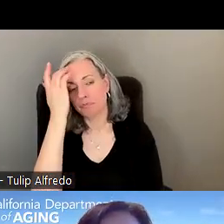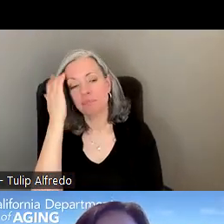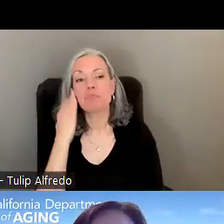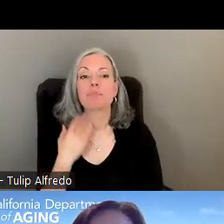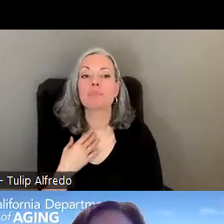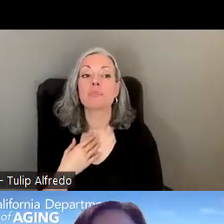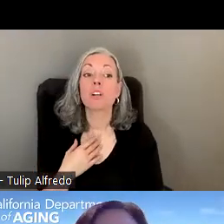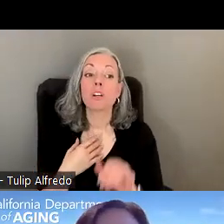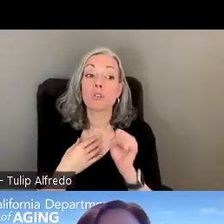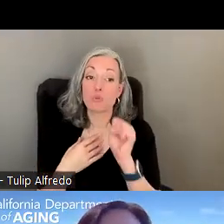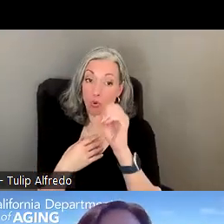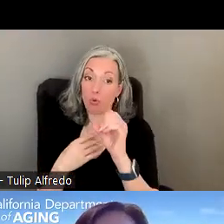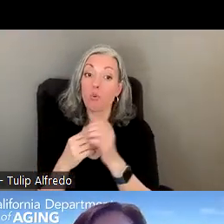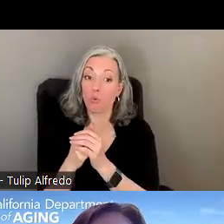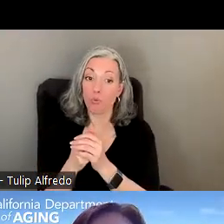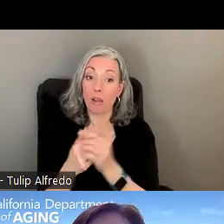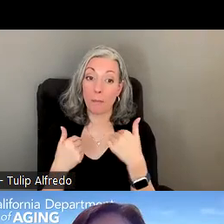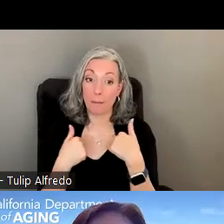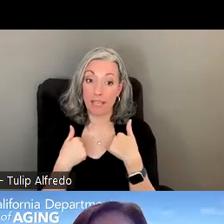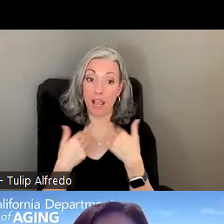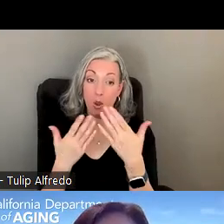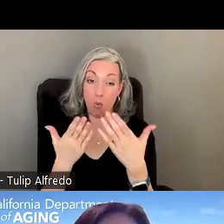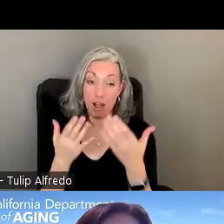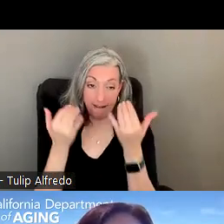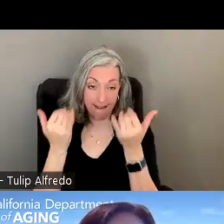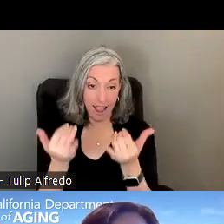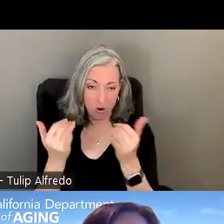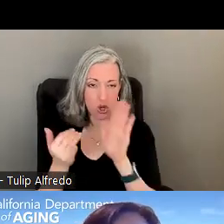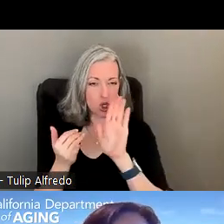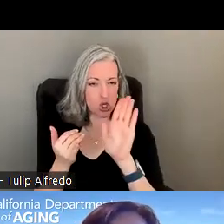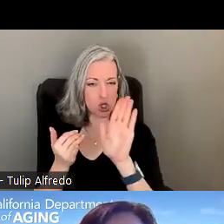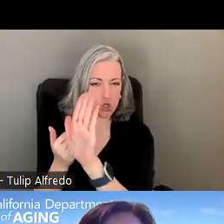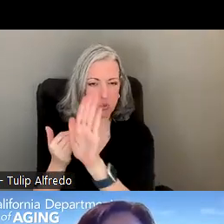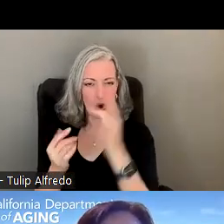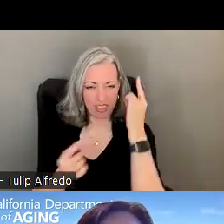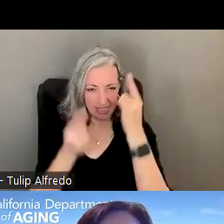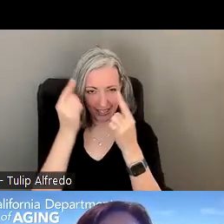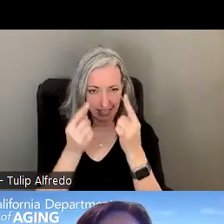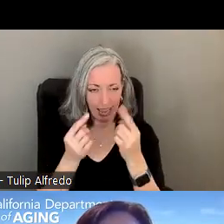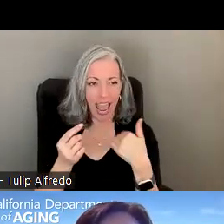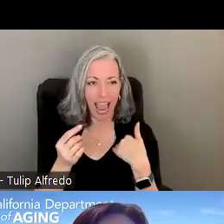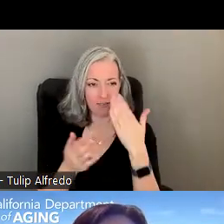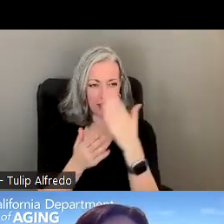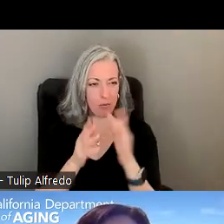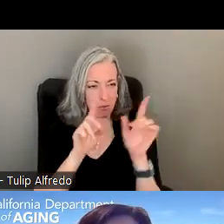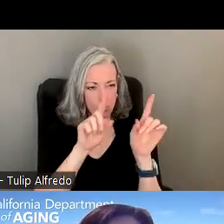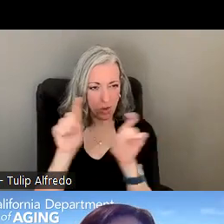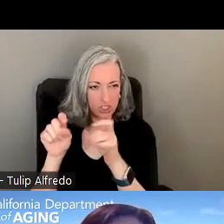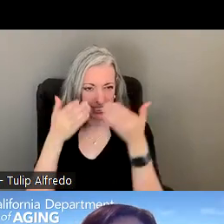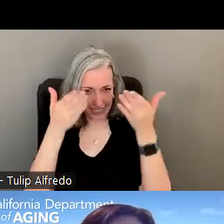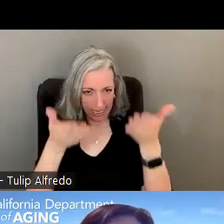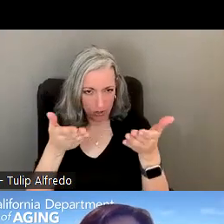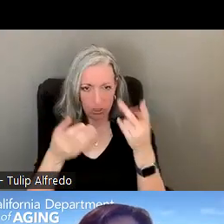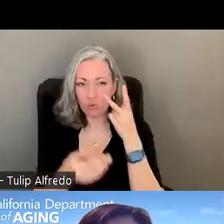And so what I want at this point is your input. I've come up with some questions that are presented to you